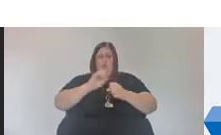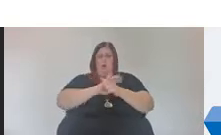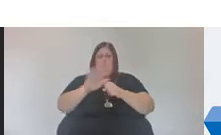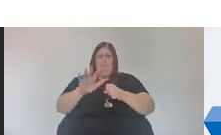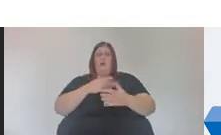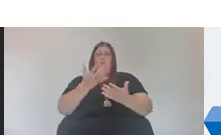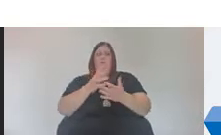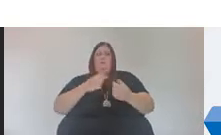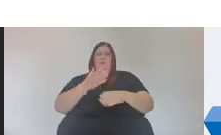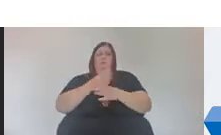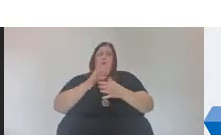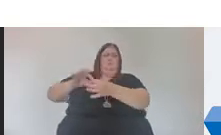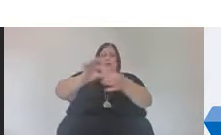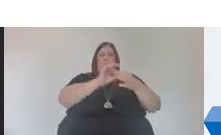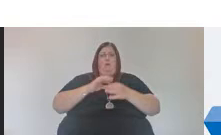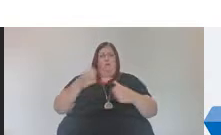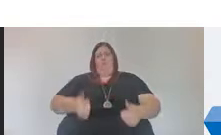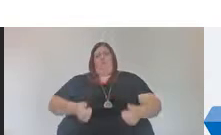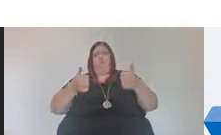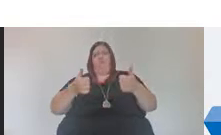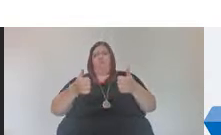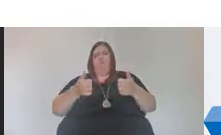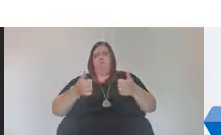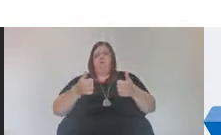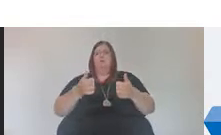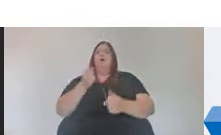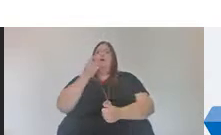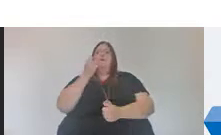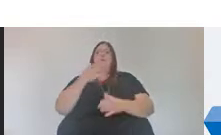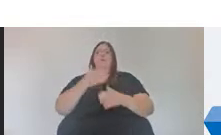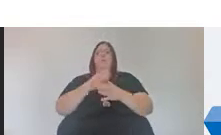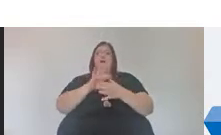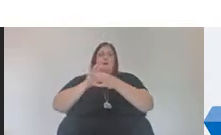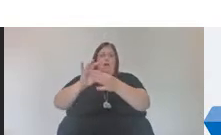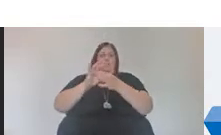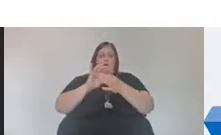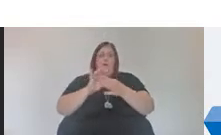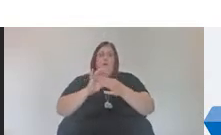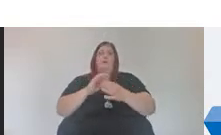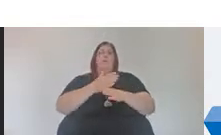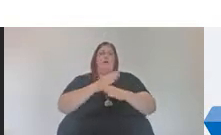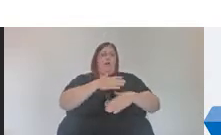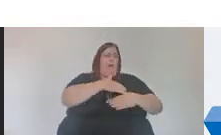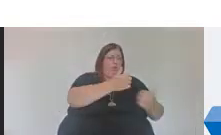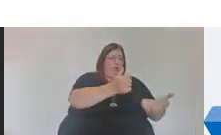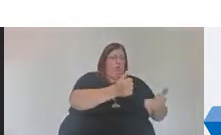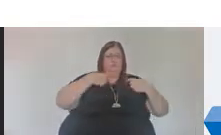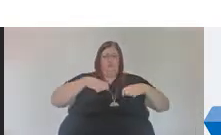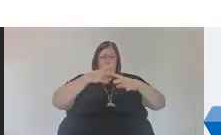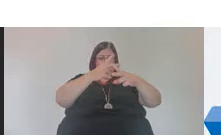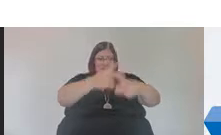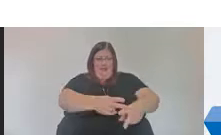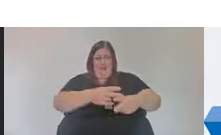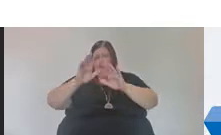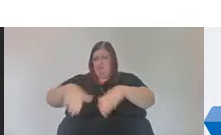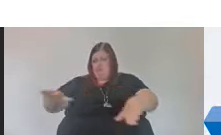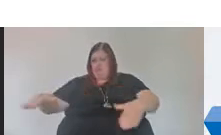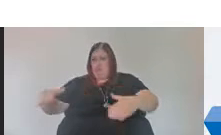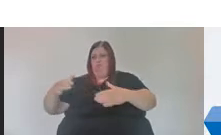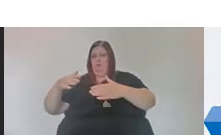and really harnessing and understanding that working together across health, social care, with patients, with communities, can